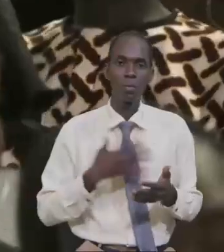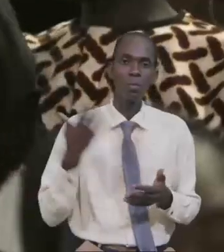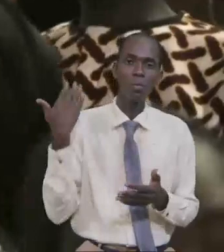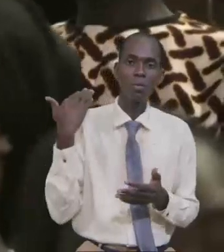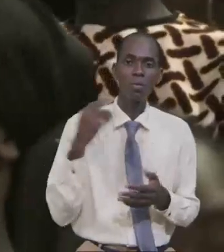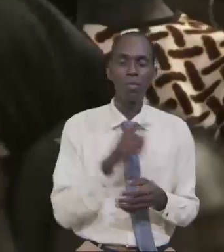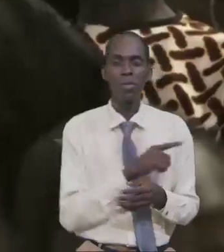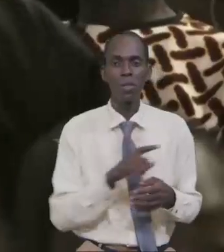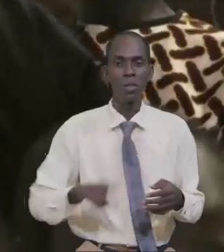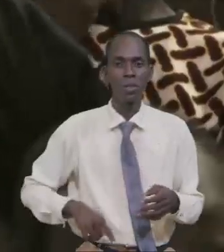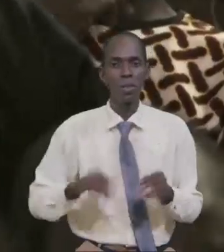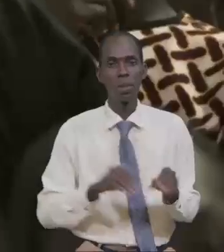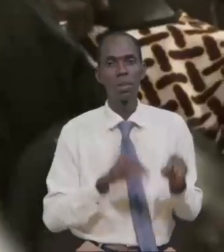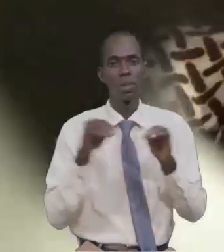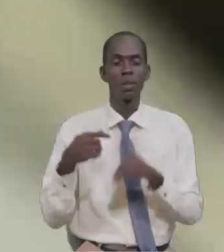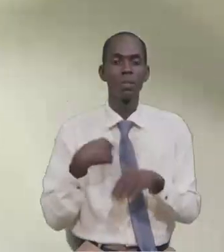and